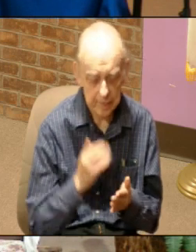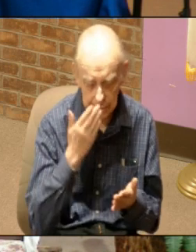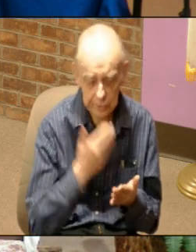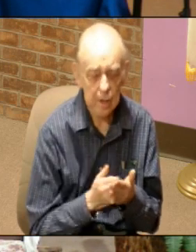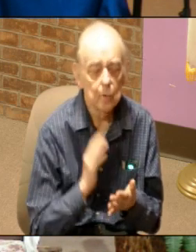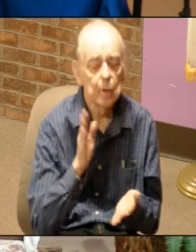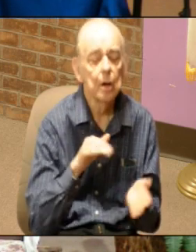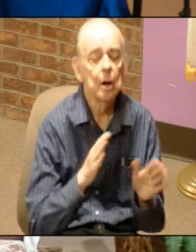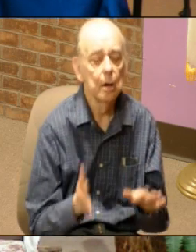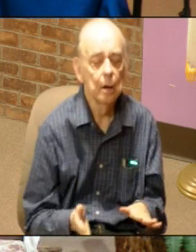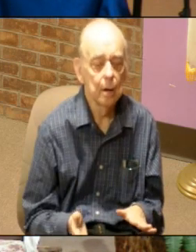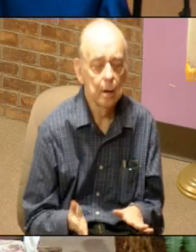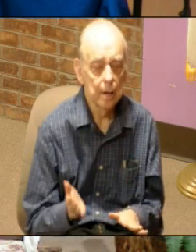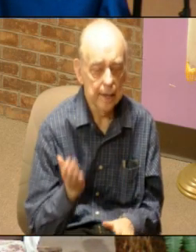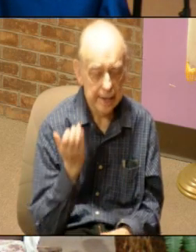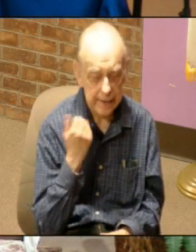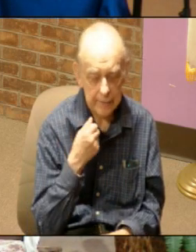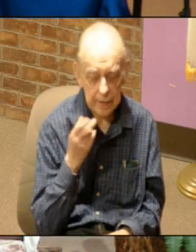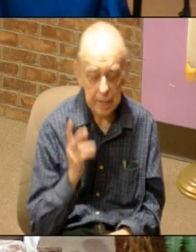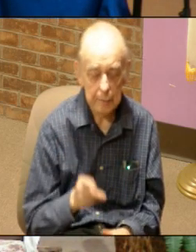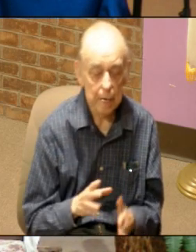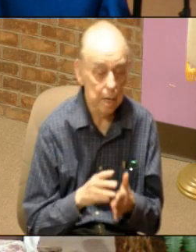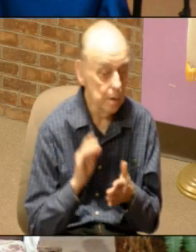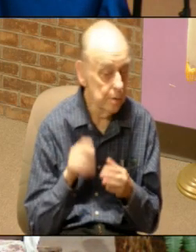going to die if anybody finds out.